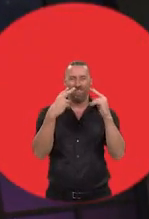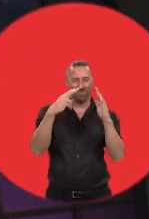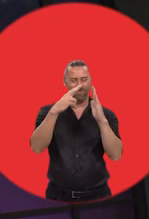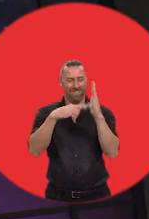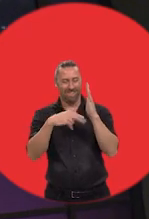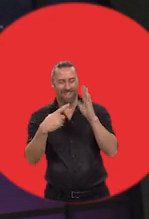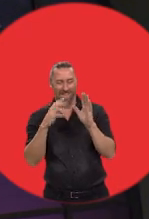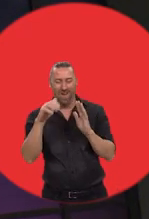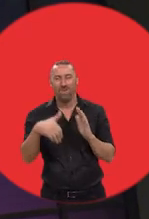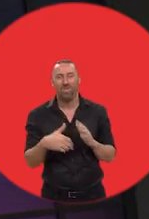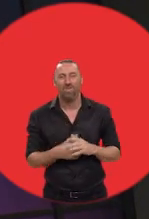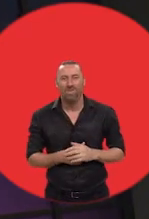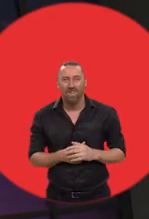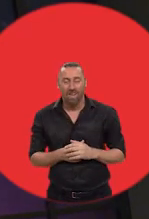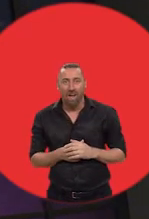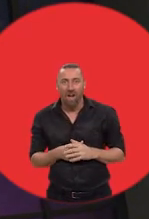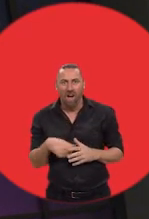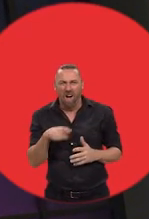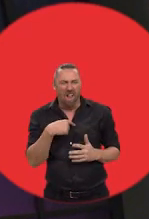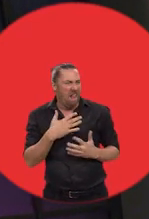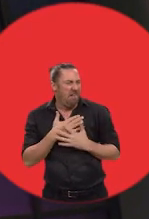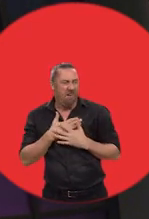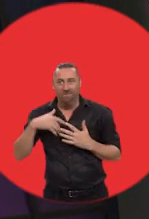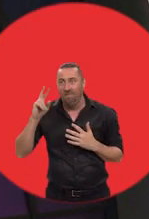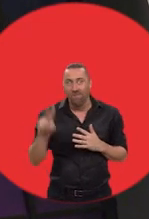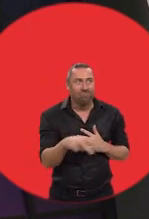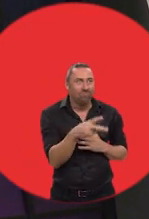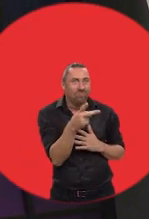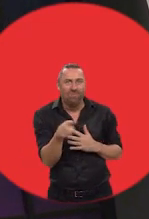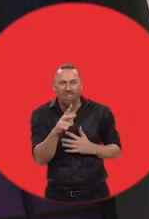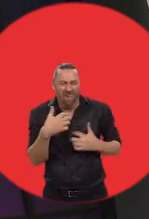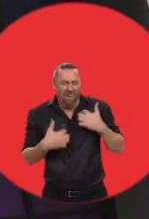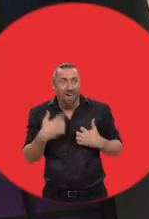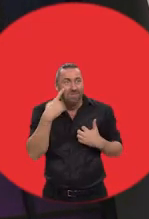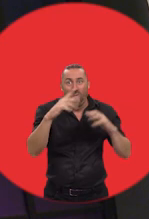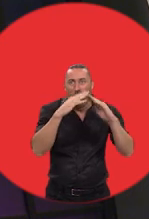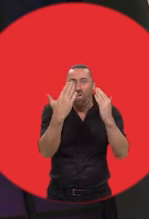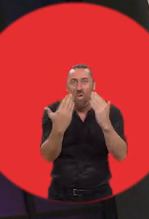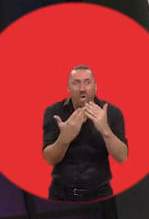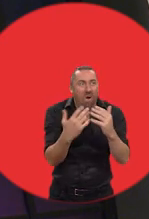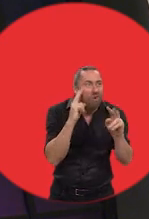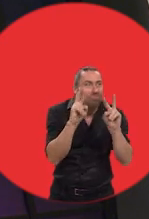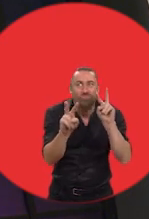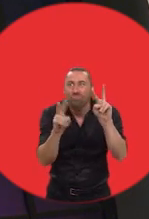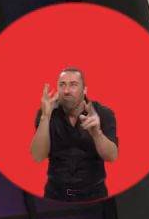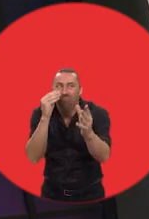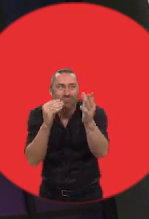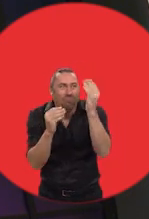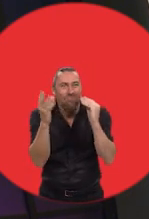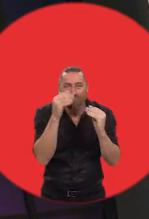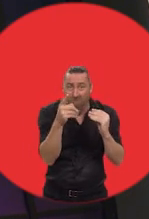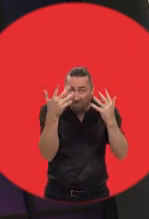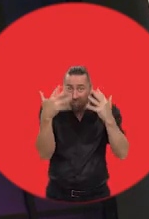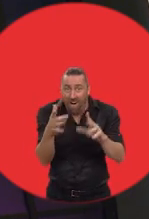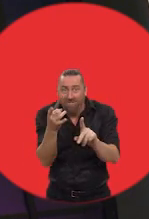Welcome back to Reading at Home. I love adventures. There's nothing more exciting than heading out into the world to explore. Have you ever